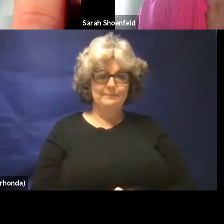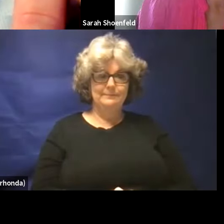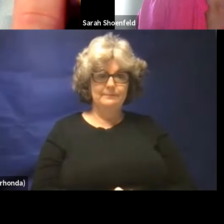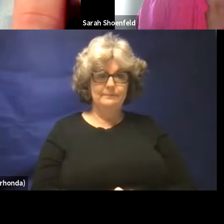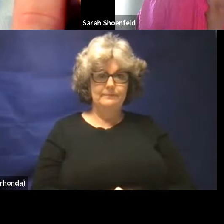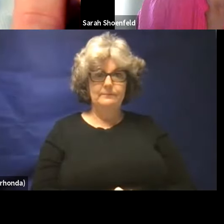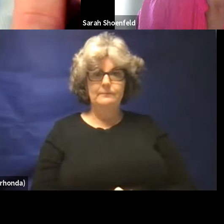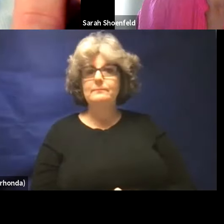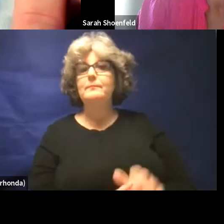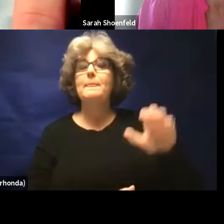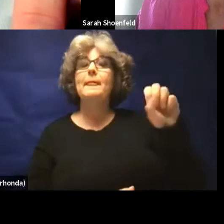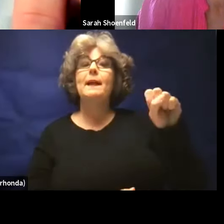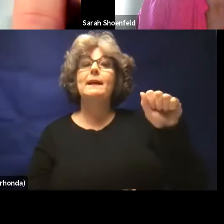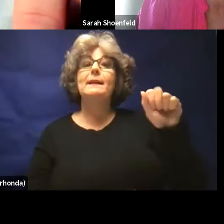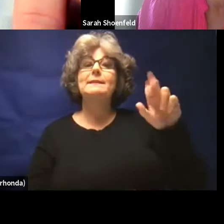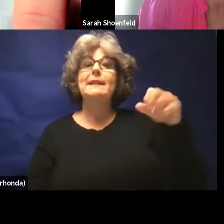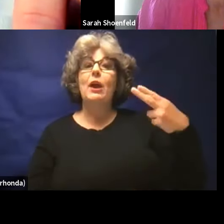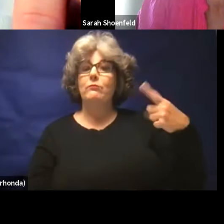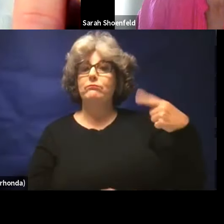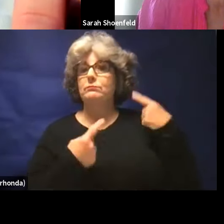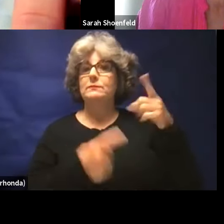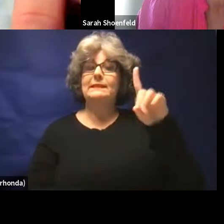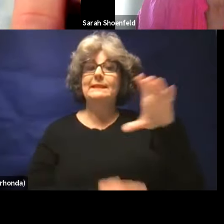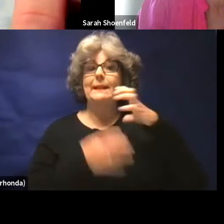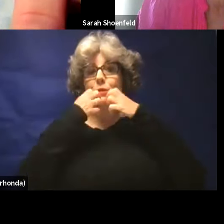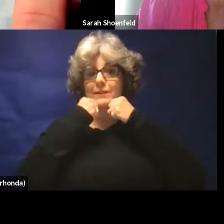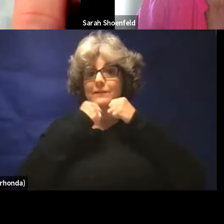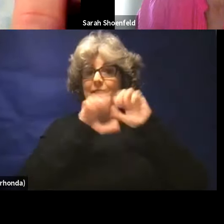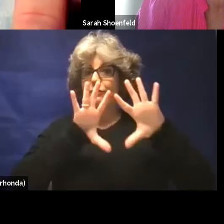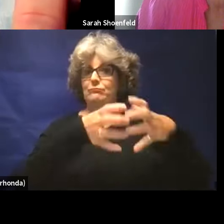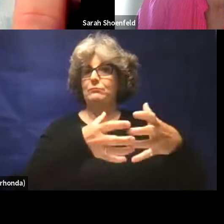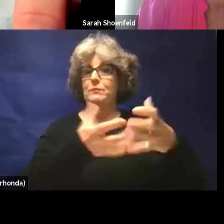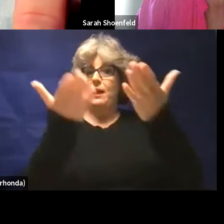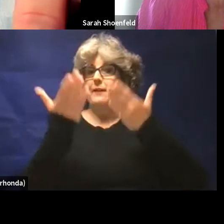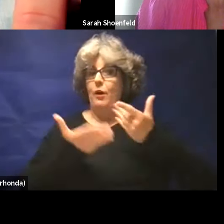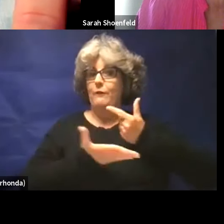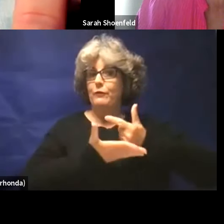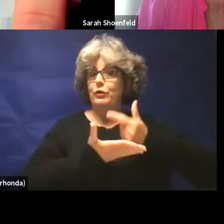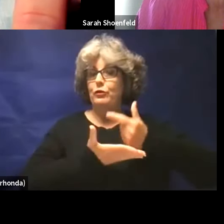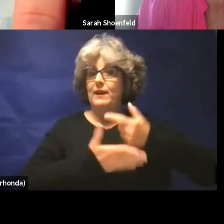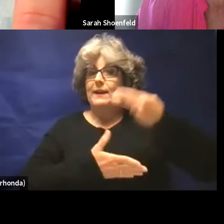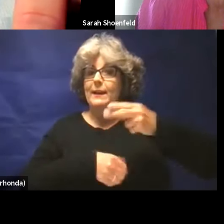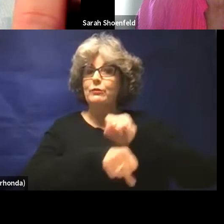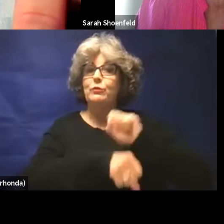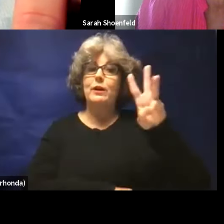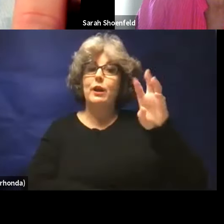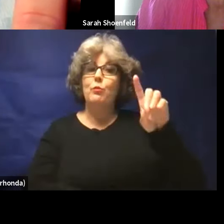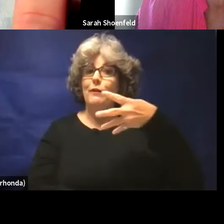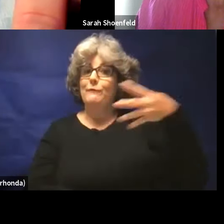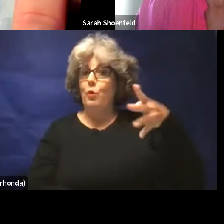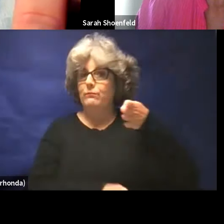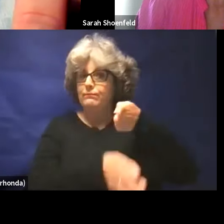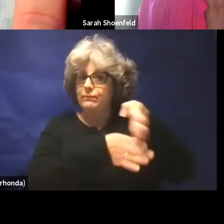Yeah, there was for quite a while, the DC Preservation League has offered a grant to do history work in Ward 4